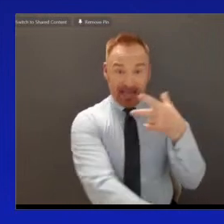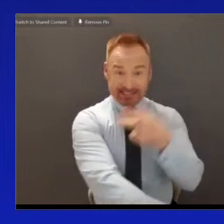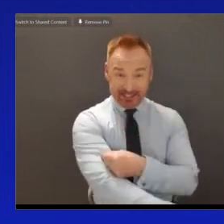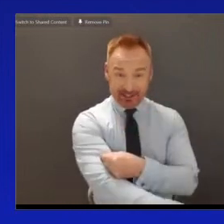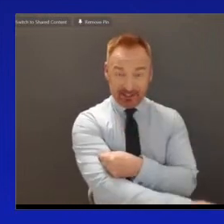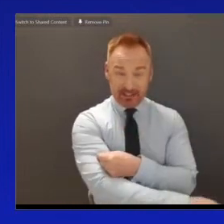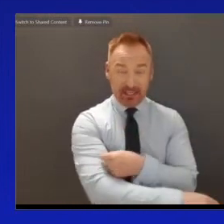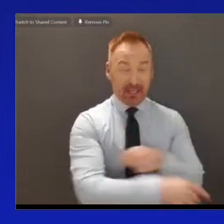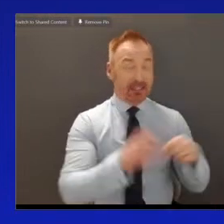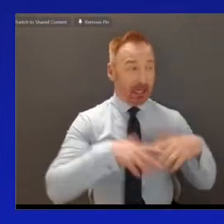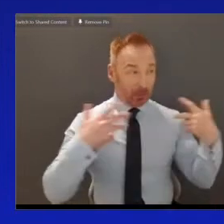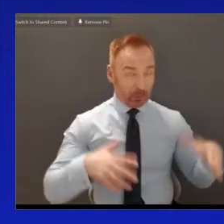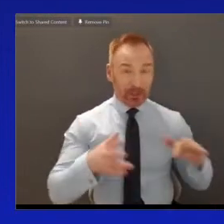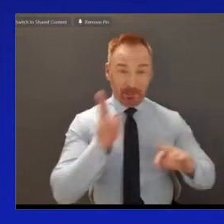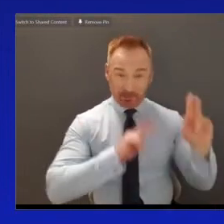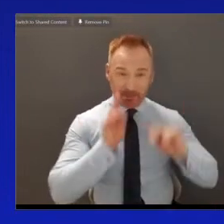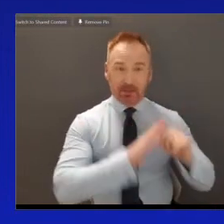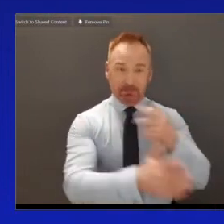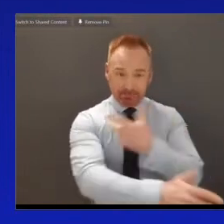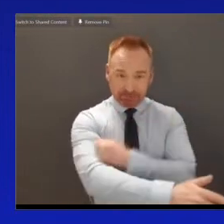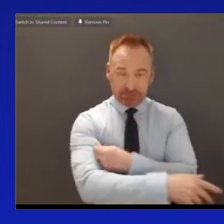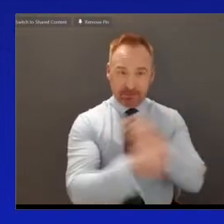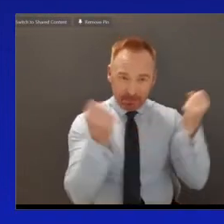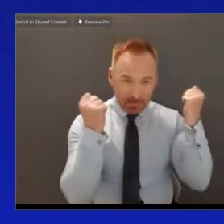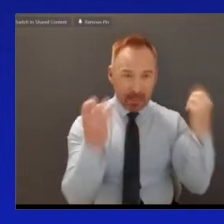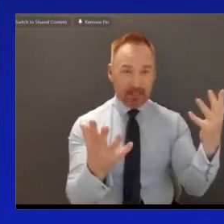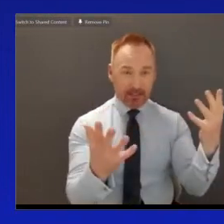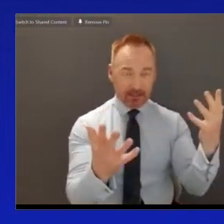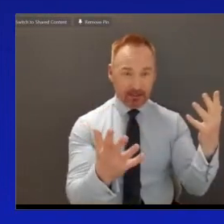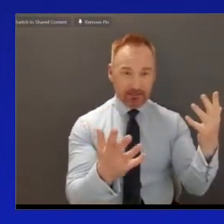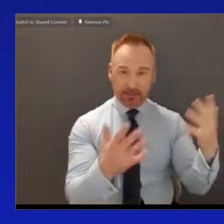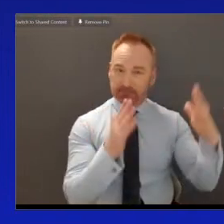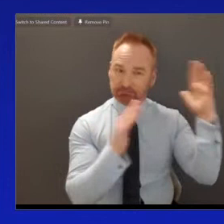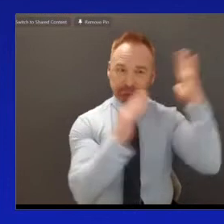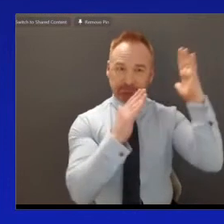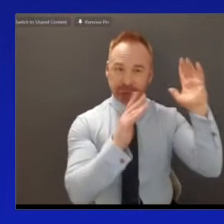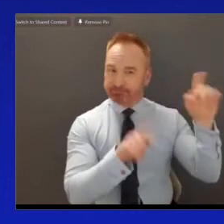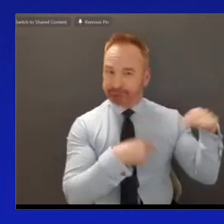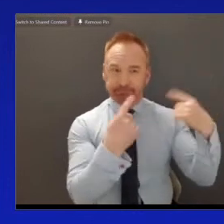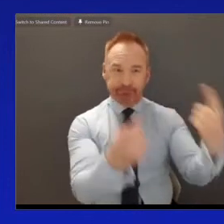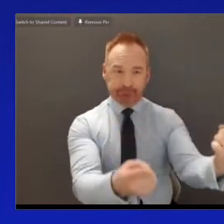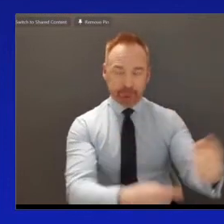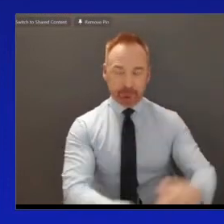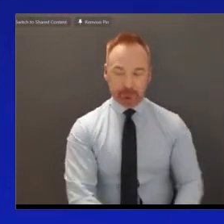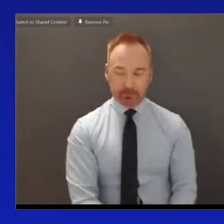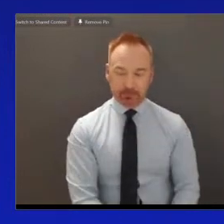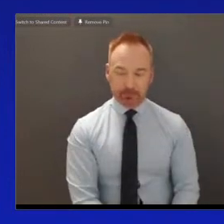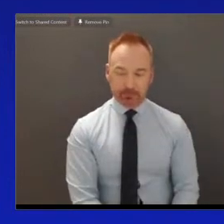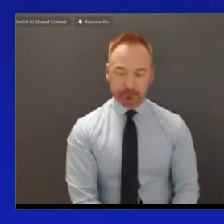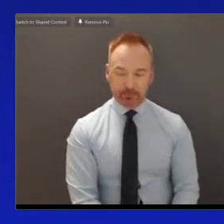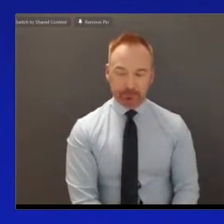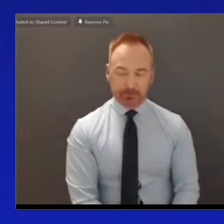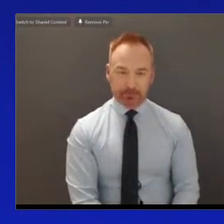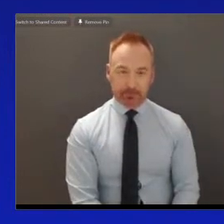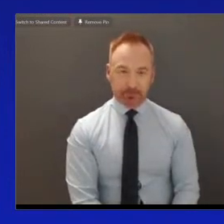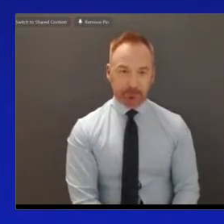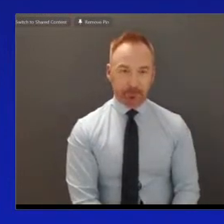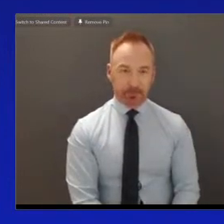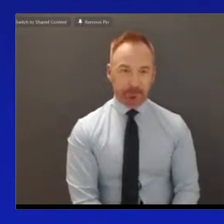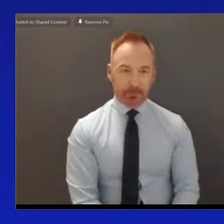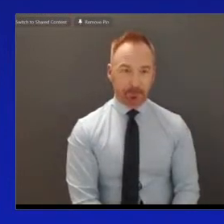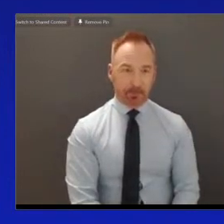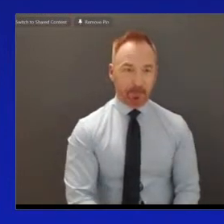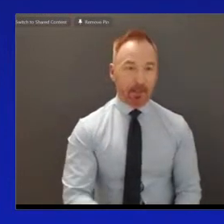used the opportunity to collect feedback from a lot of people. 21,000 people gave us feedback. So you can see on the